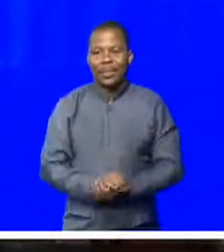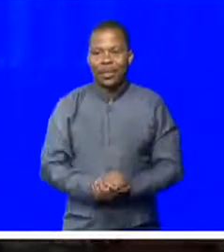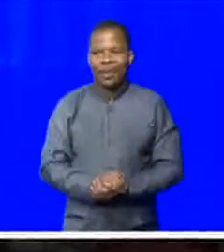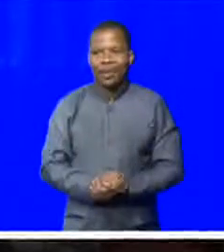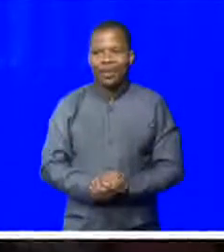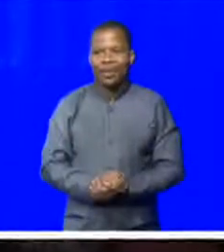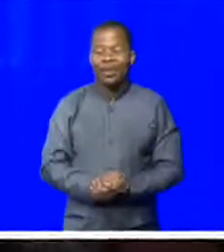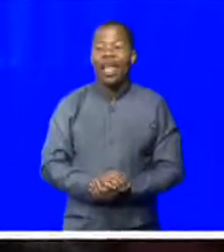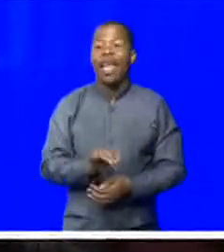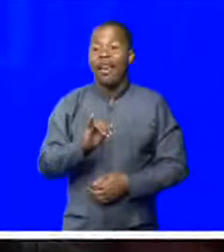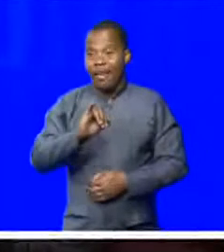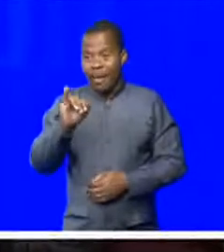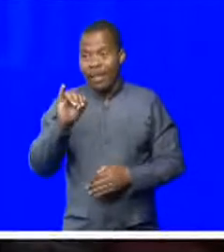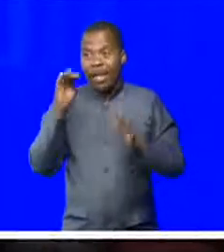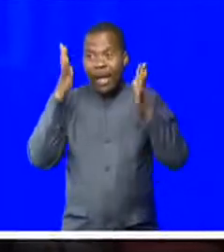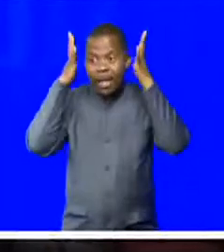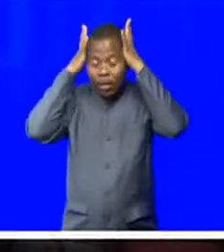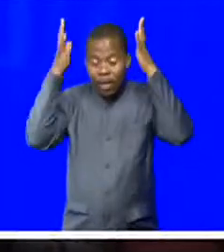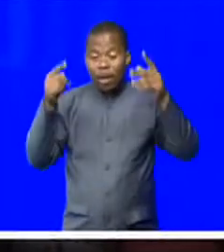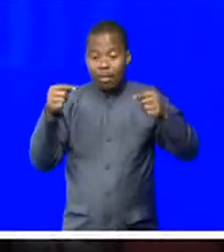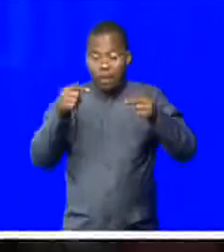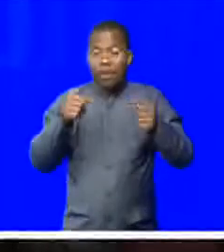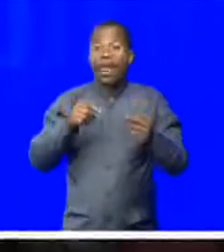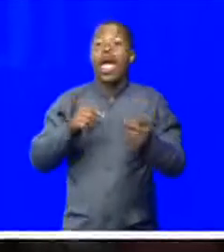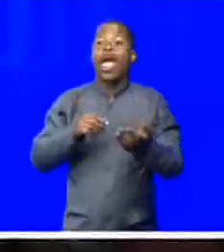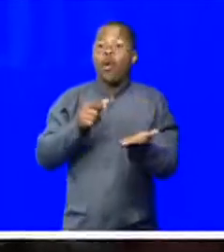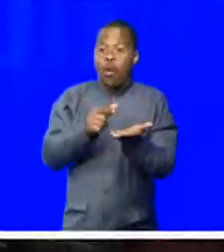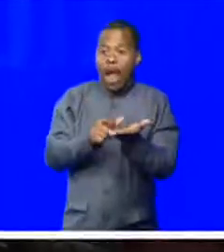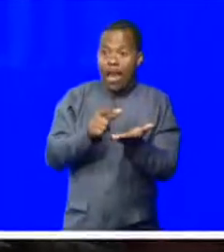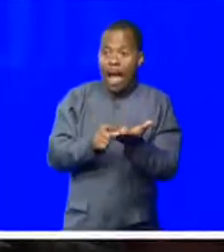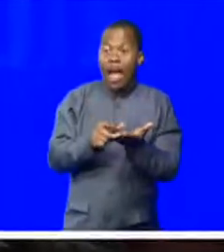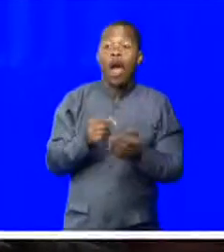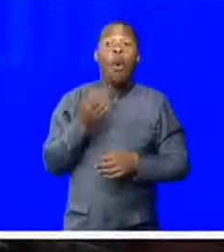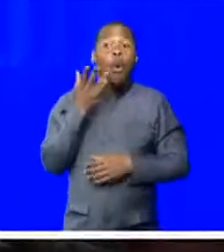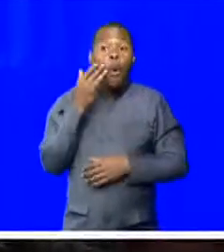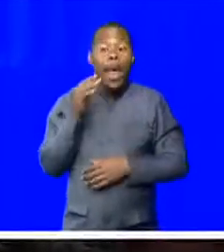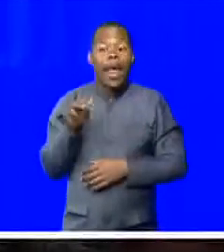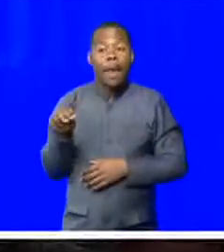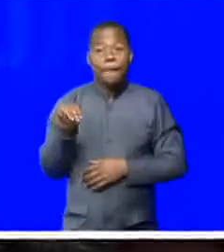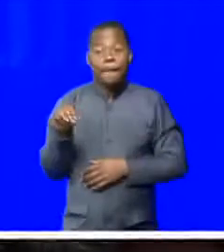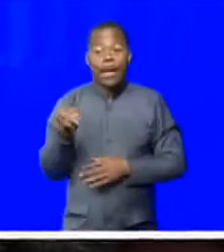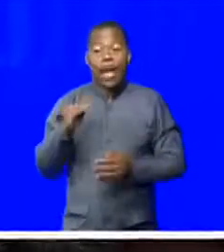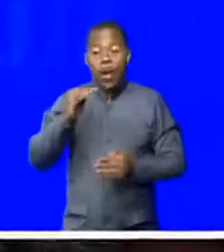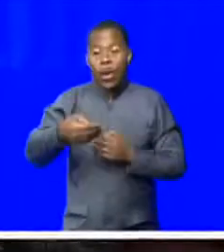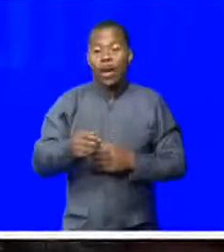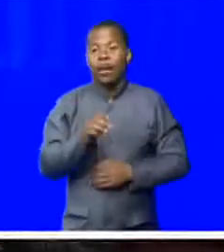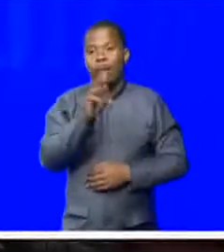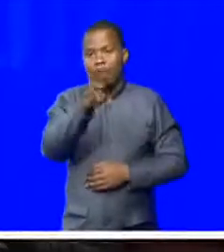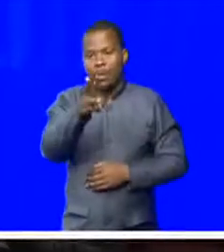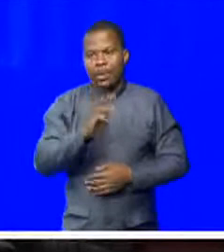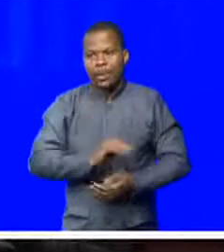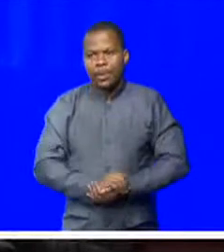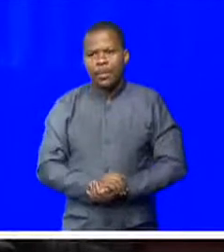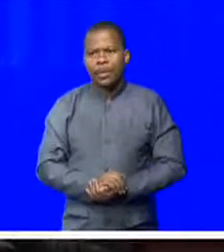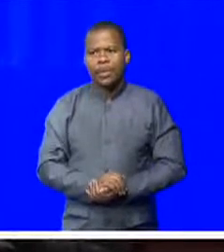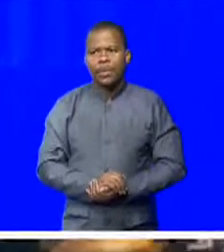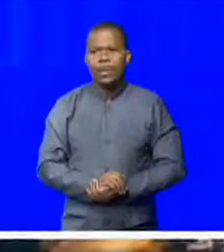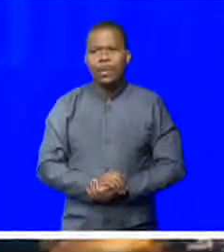Eswatini's first game will be against Uganda on Monday next week. Reporting for Eswatini TV Sports, I'm Linda Dlamini. Mbabane.